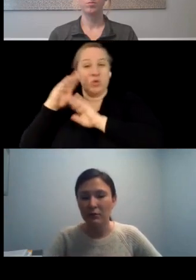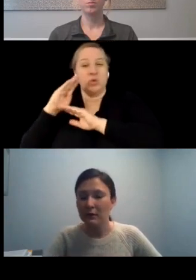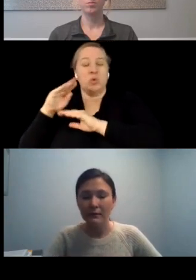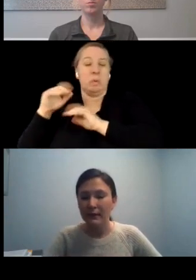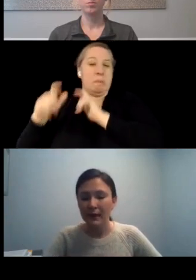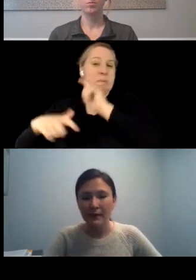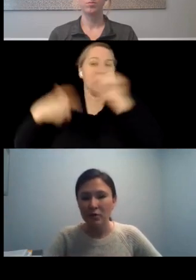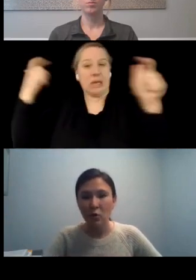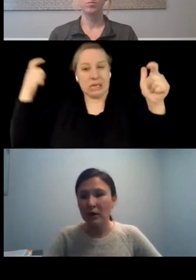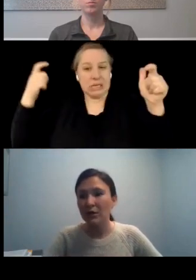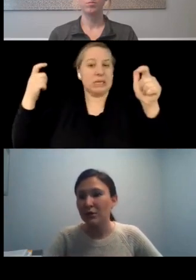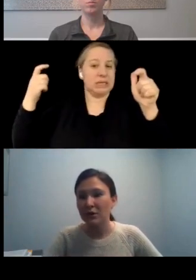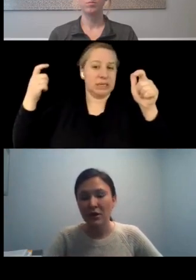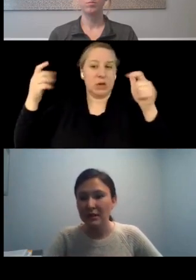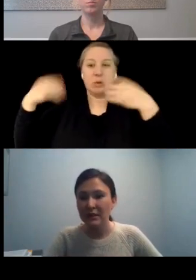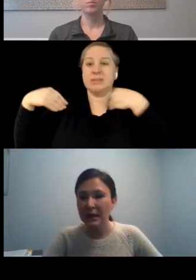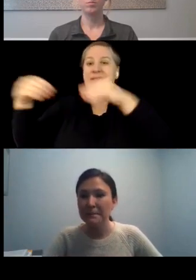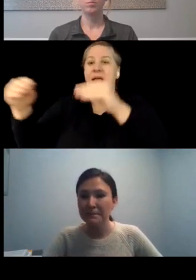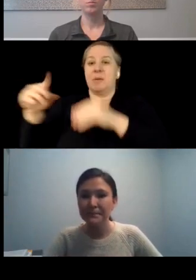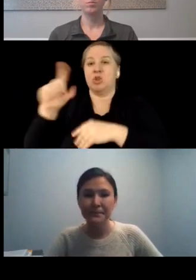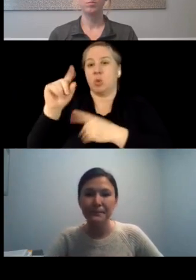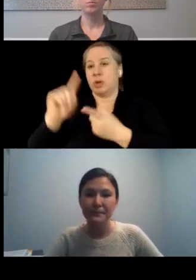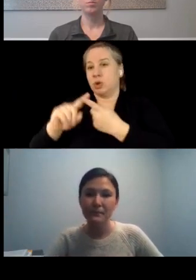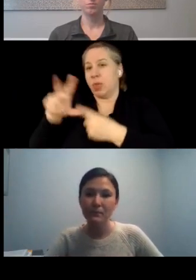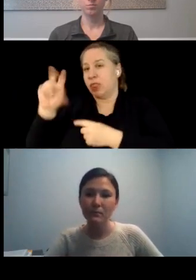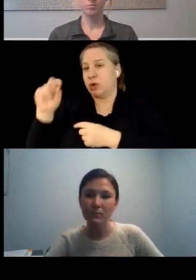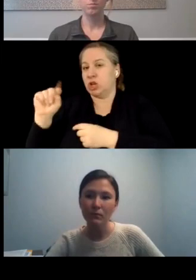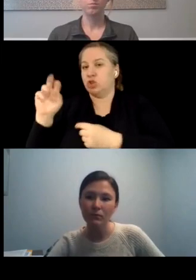them 20 to 30 trucks at a time.